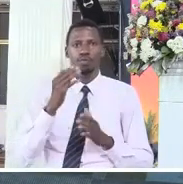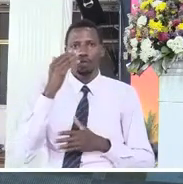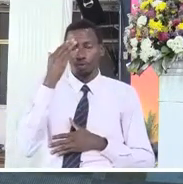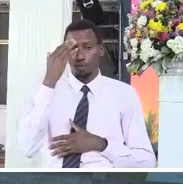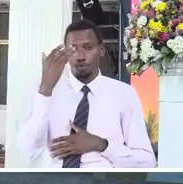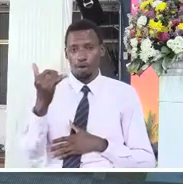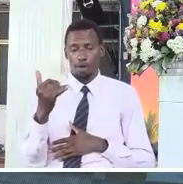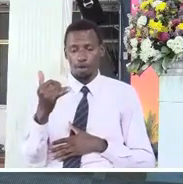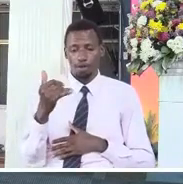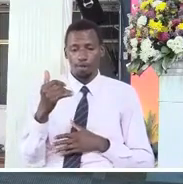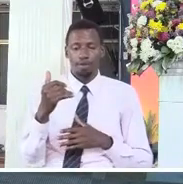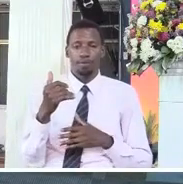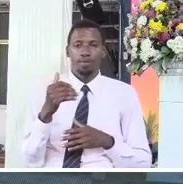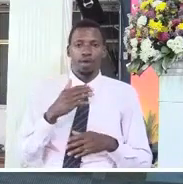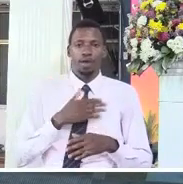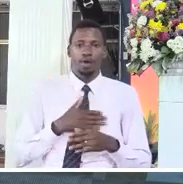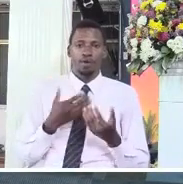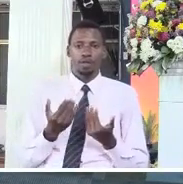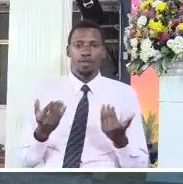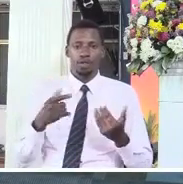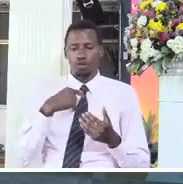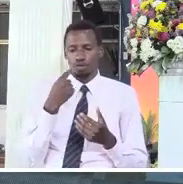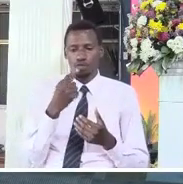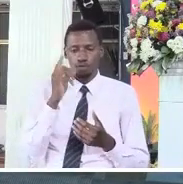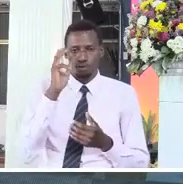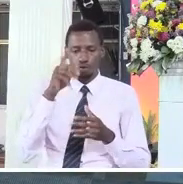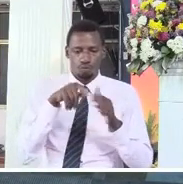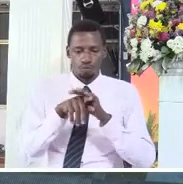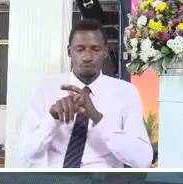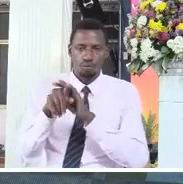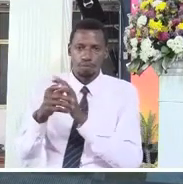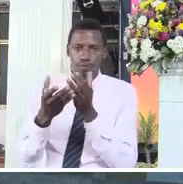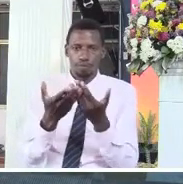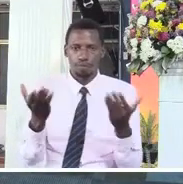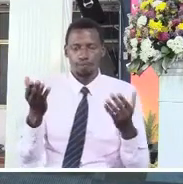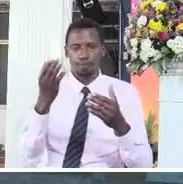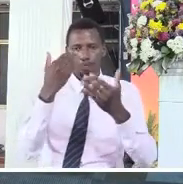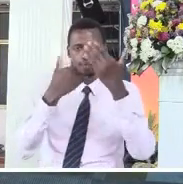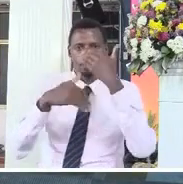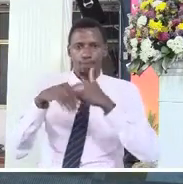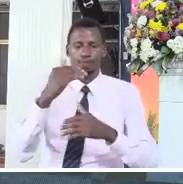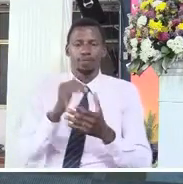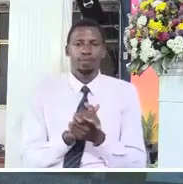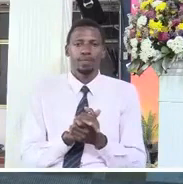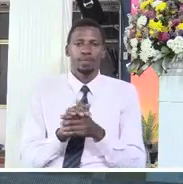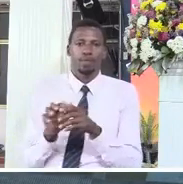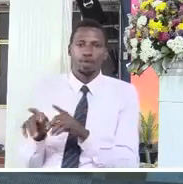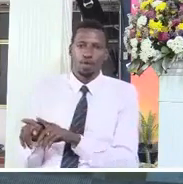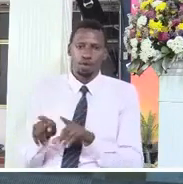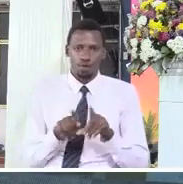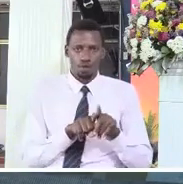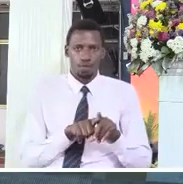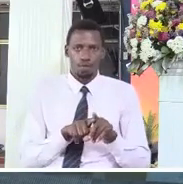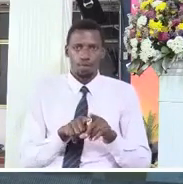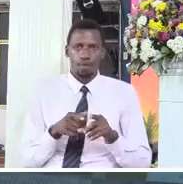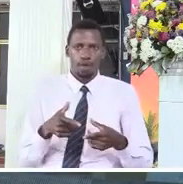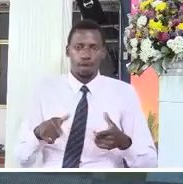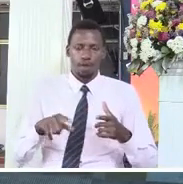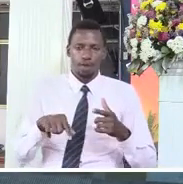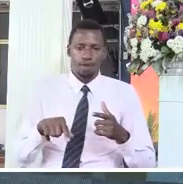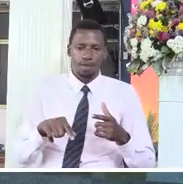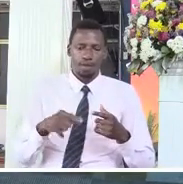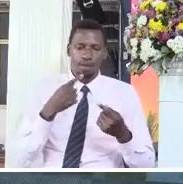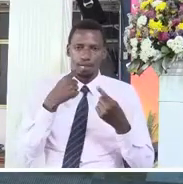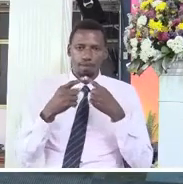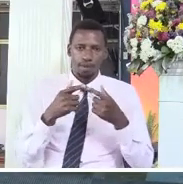because it is, after all, our children who are going to those universities. And also, let us speak